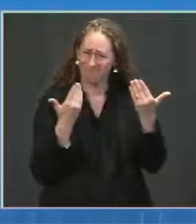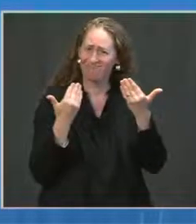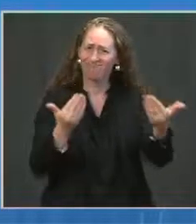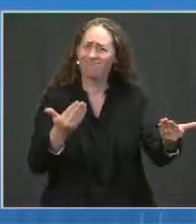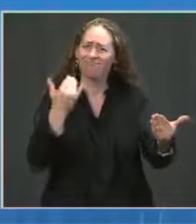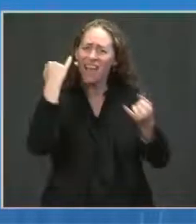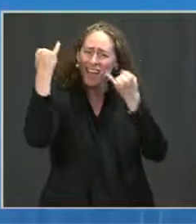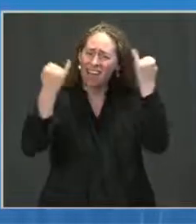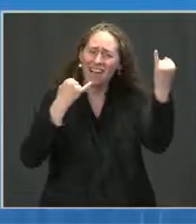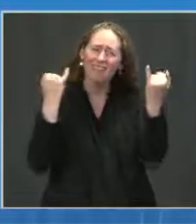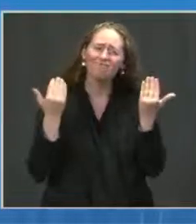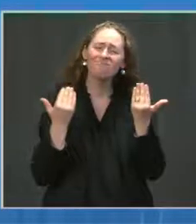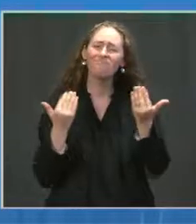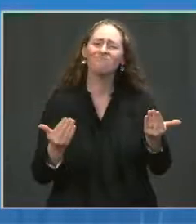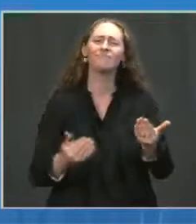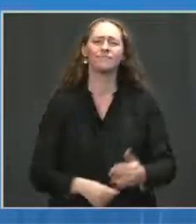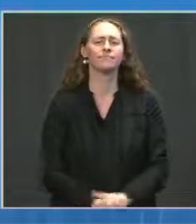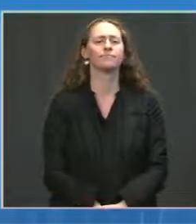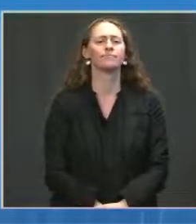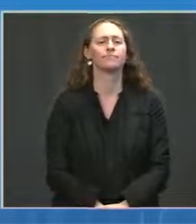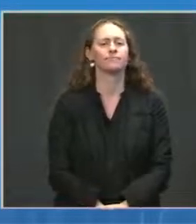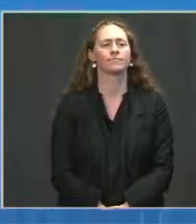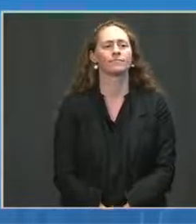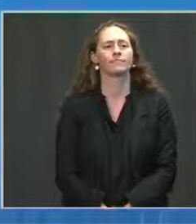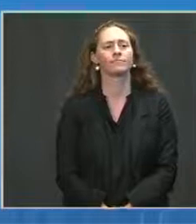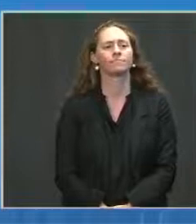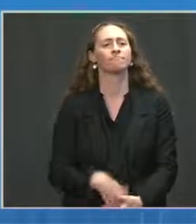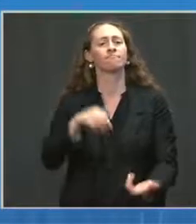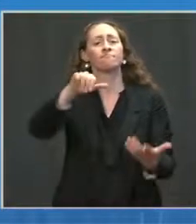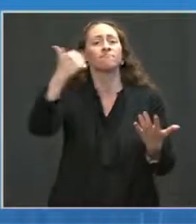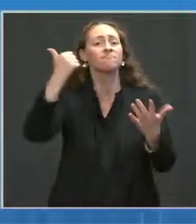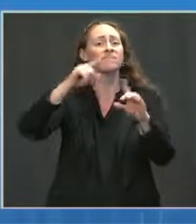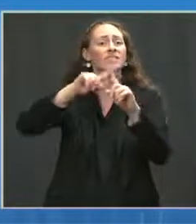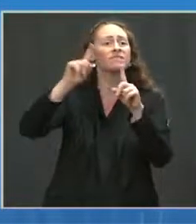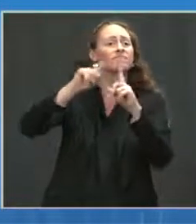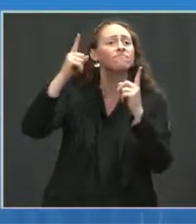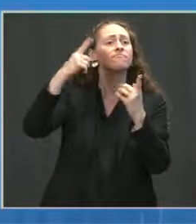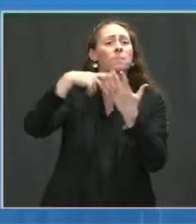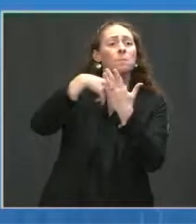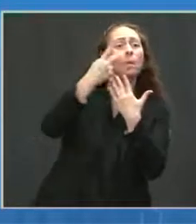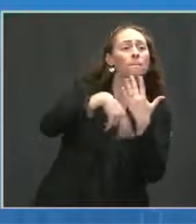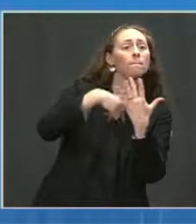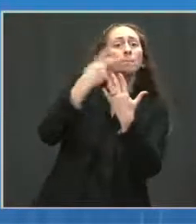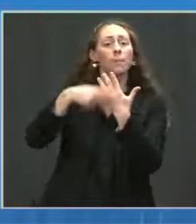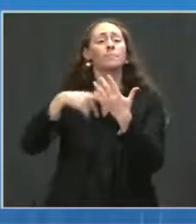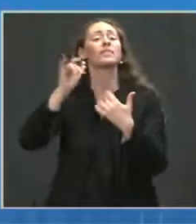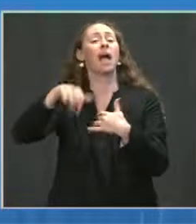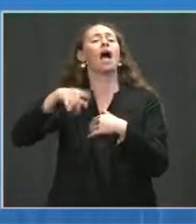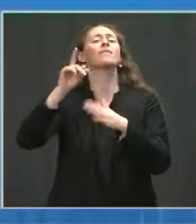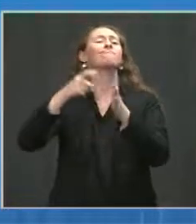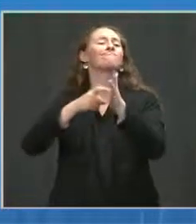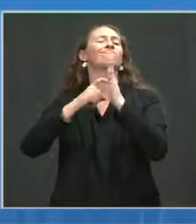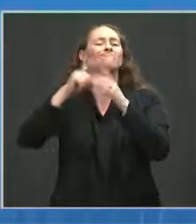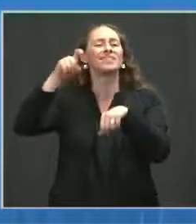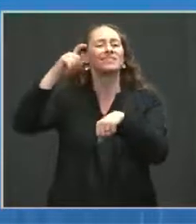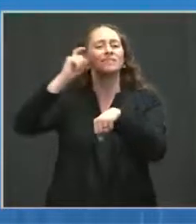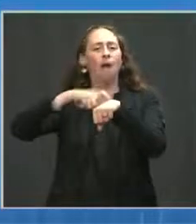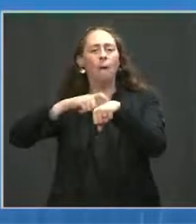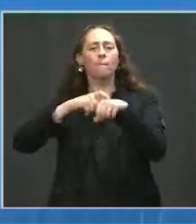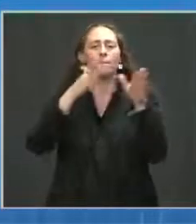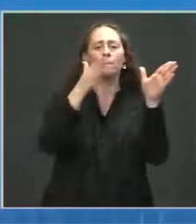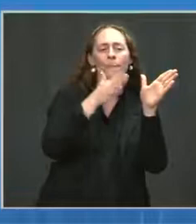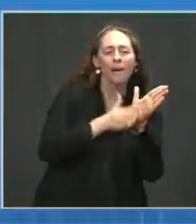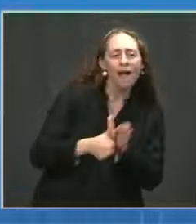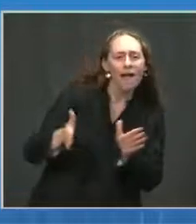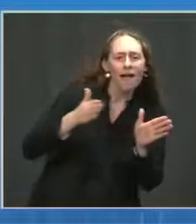But in addition to incentives, it's time to impose some requirements based on the realities of different risks